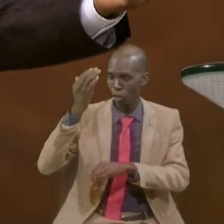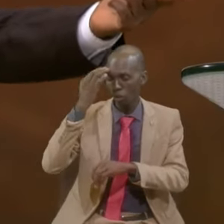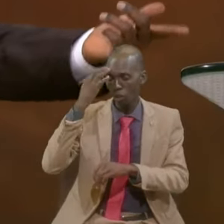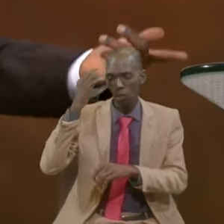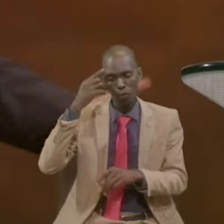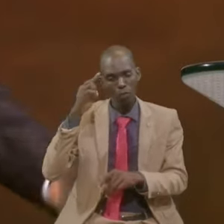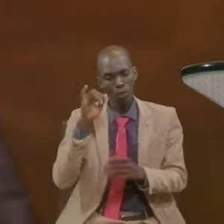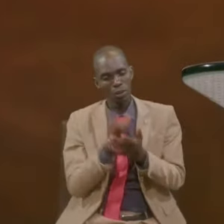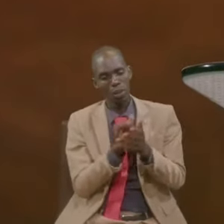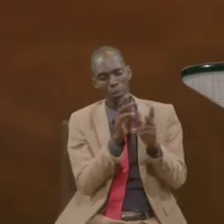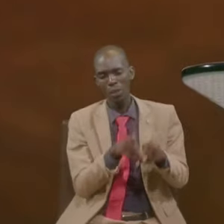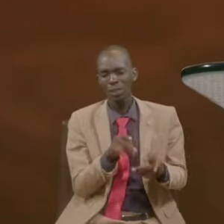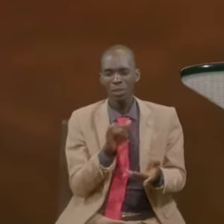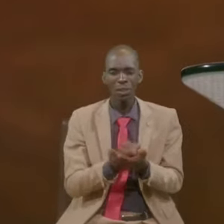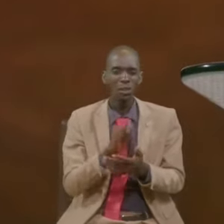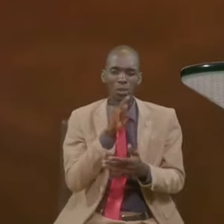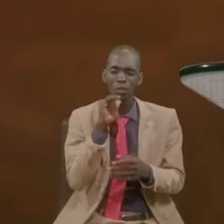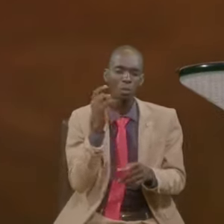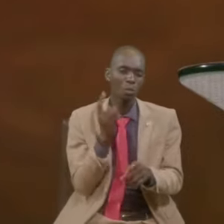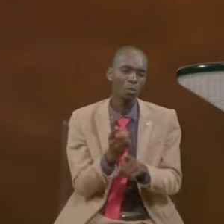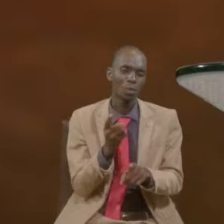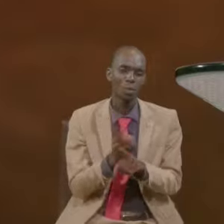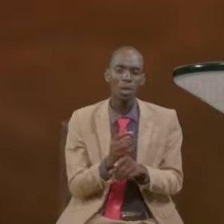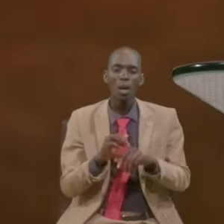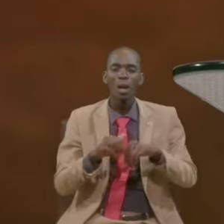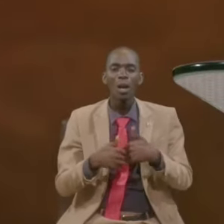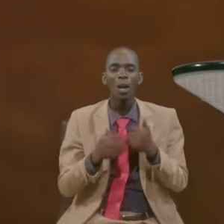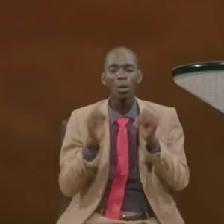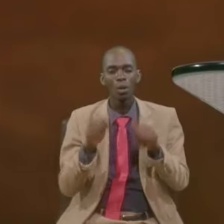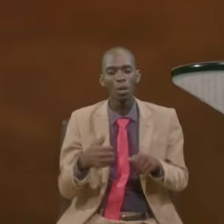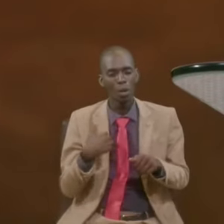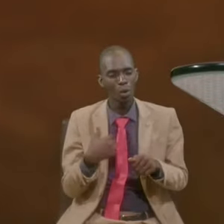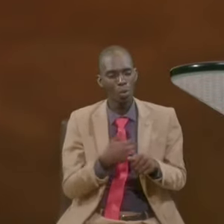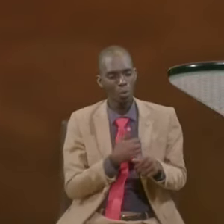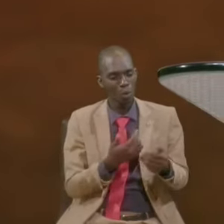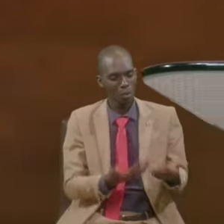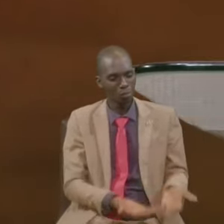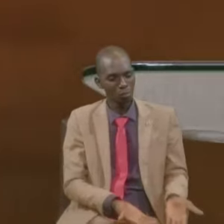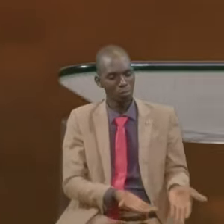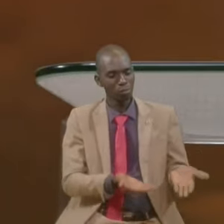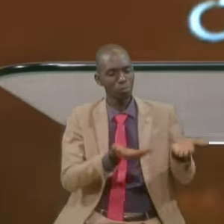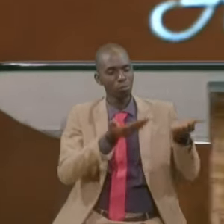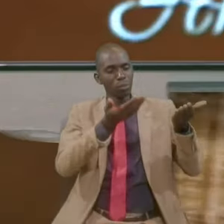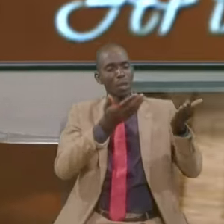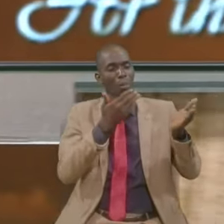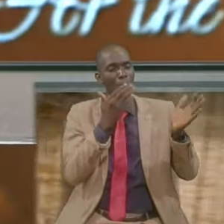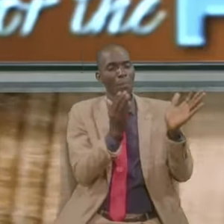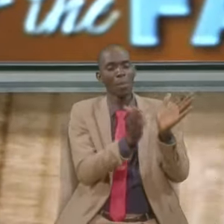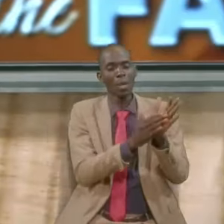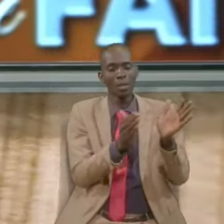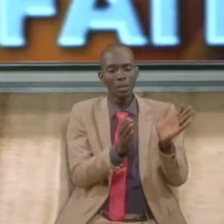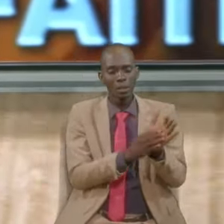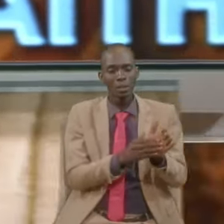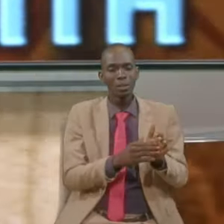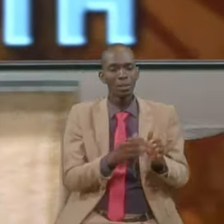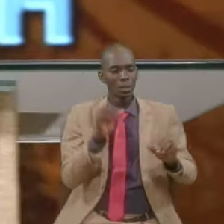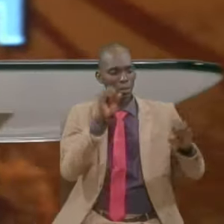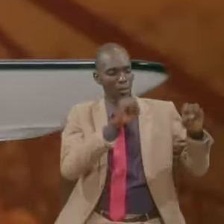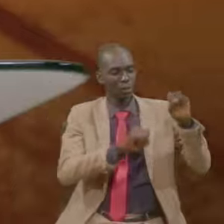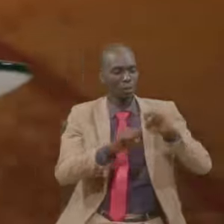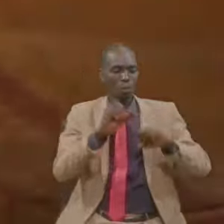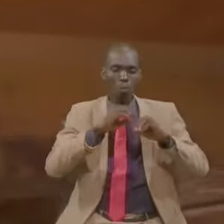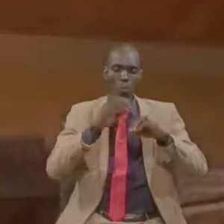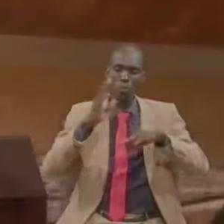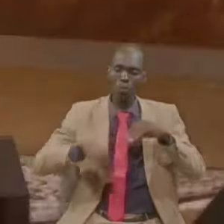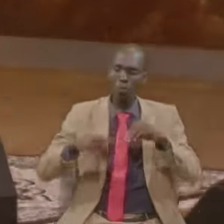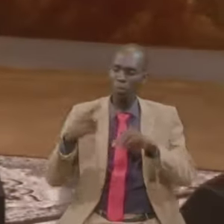for him. That's not right. How do we exalt science above the word of